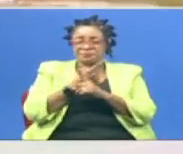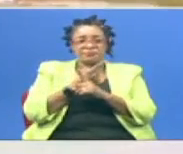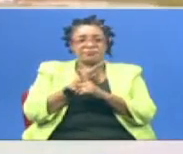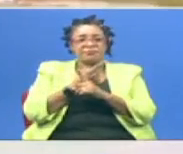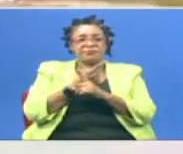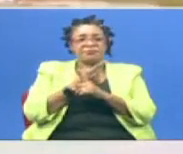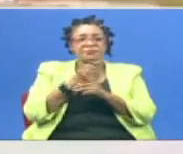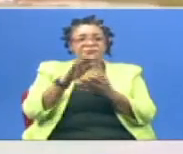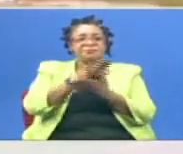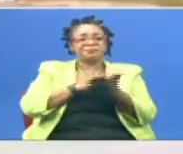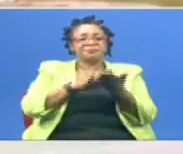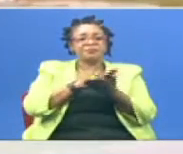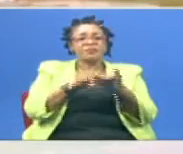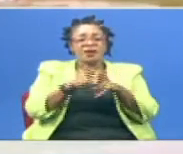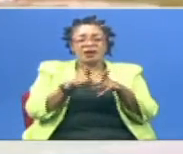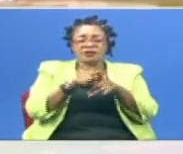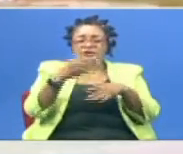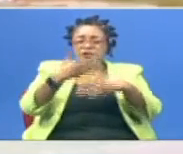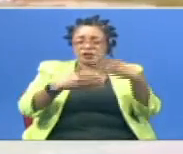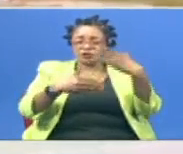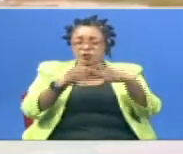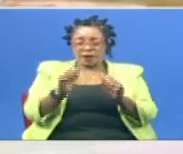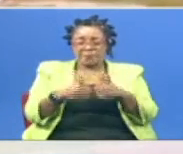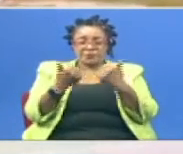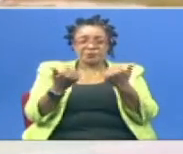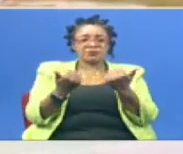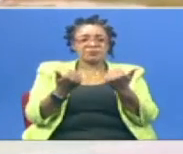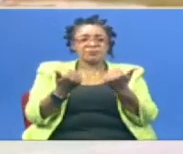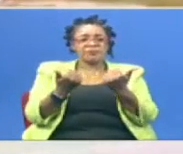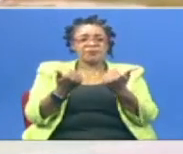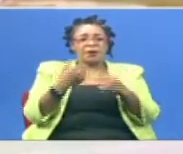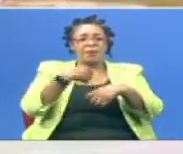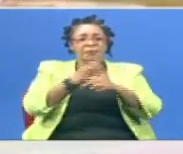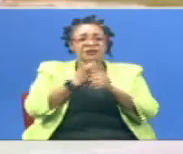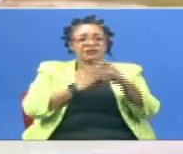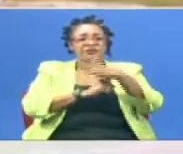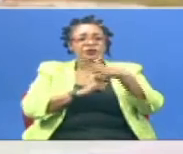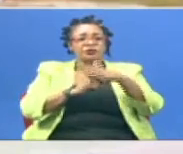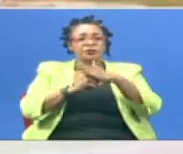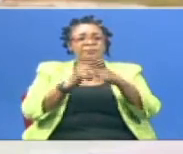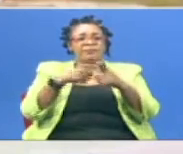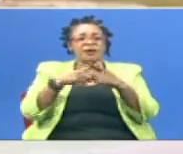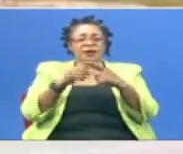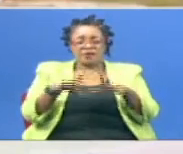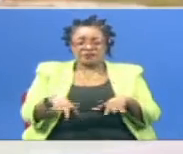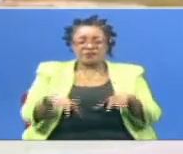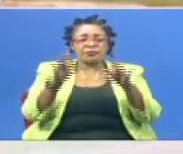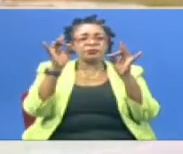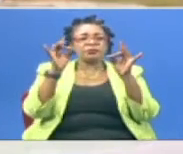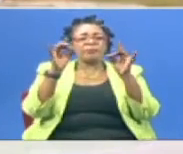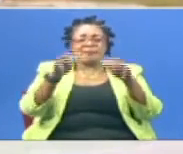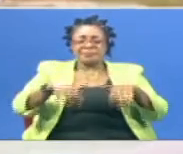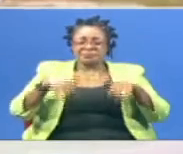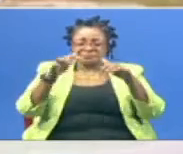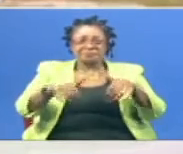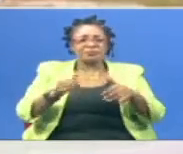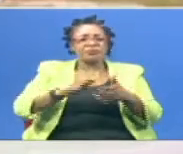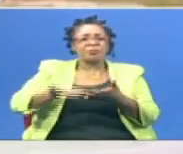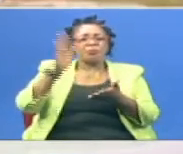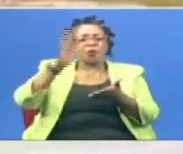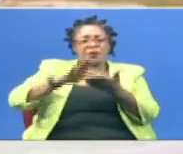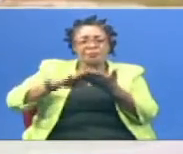Madola. As the construction was going on during the foundation, they happened to find bones, and as they dug deeper they found